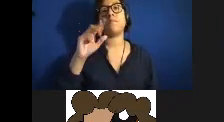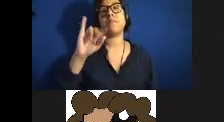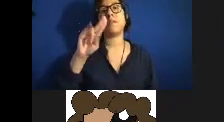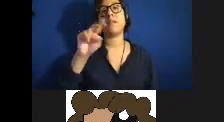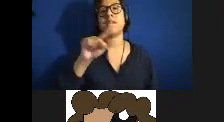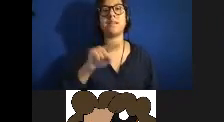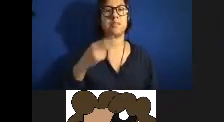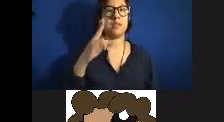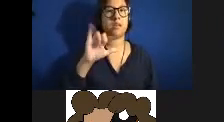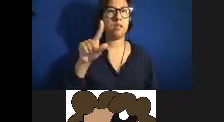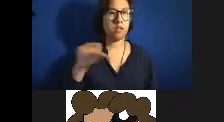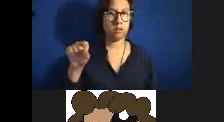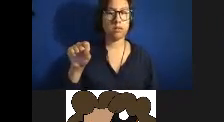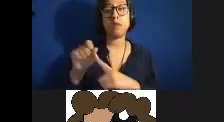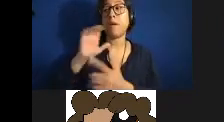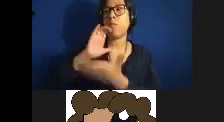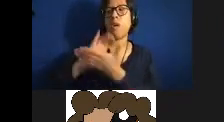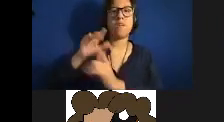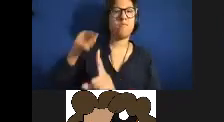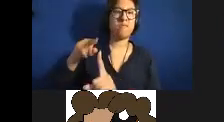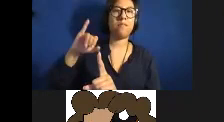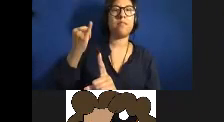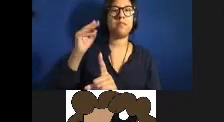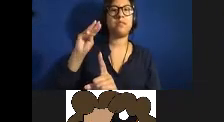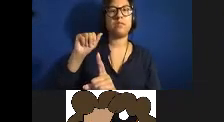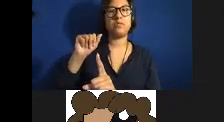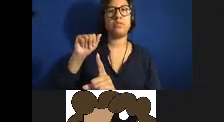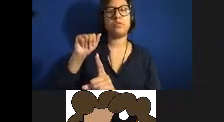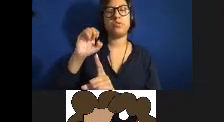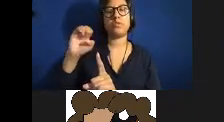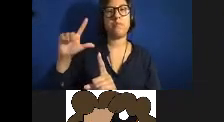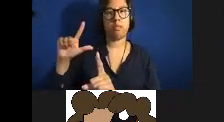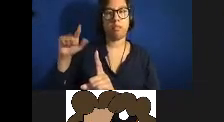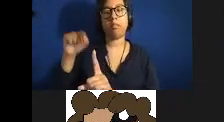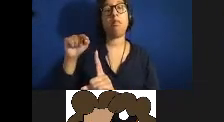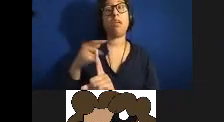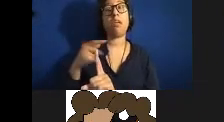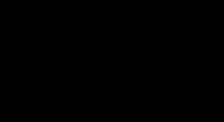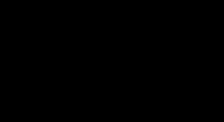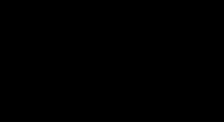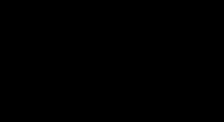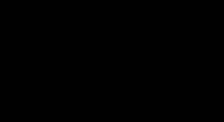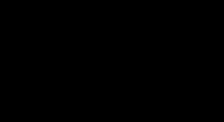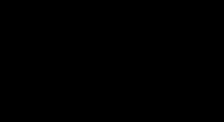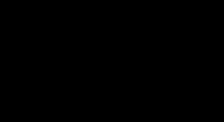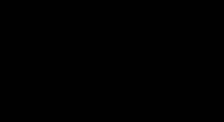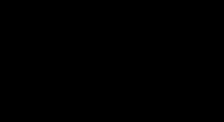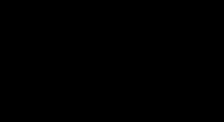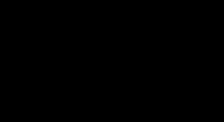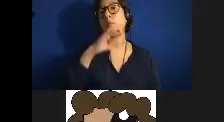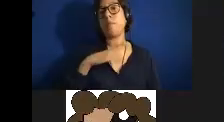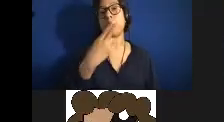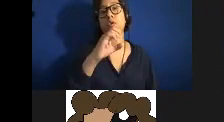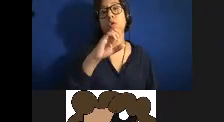at the time, Jamel, some of y'all know her, we took a class together. It was Womanhood and Gender and